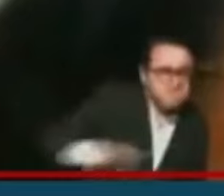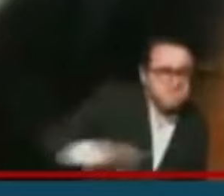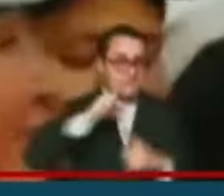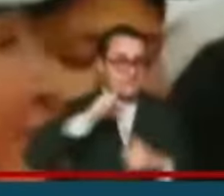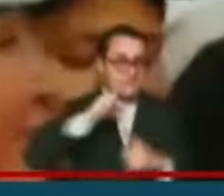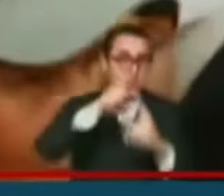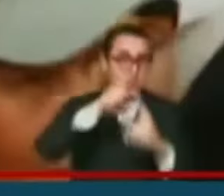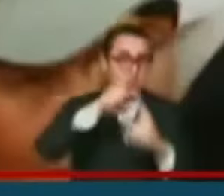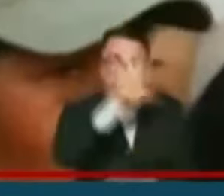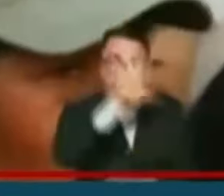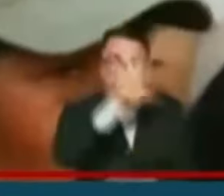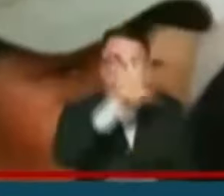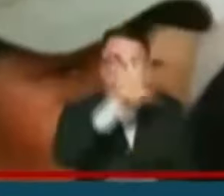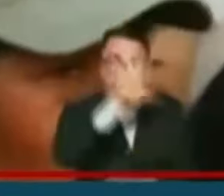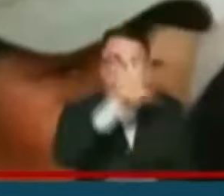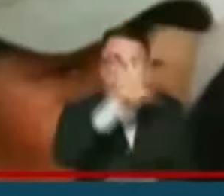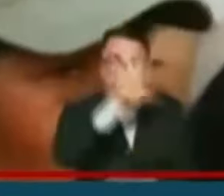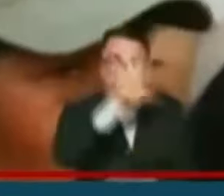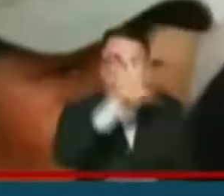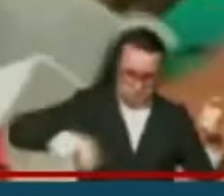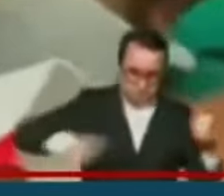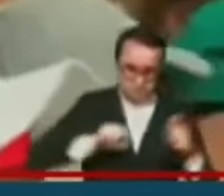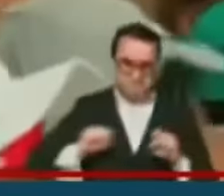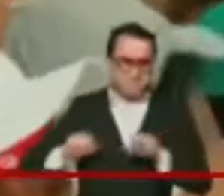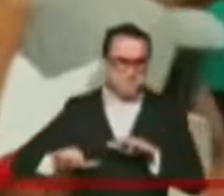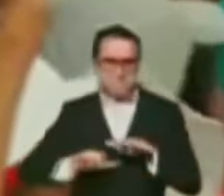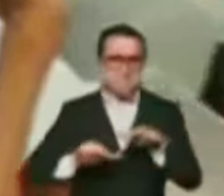That is the path that I propose here in the face of your